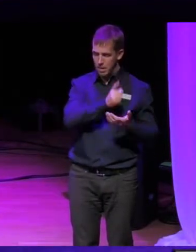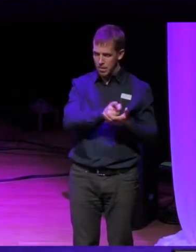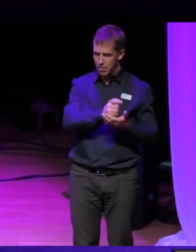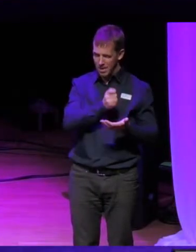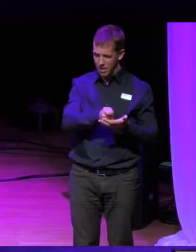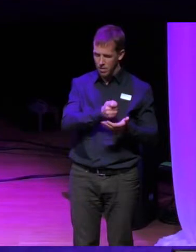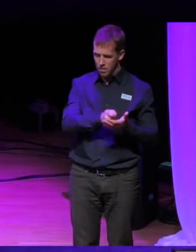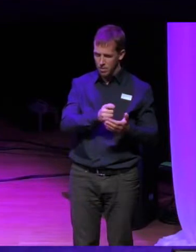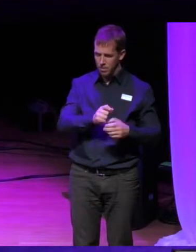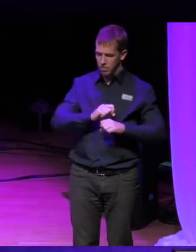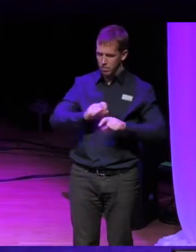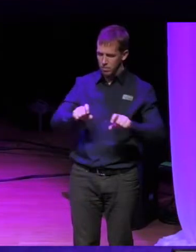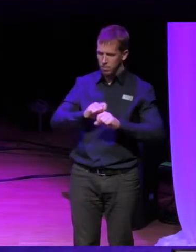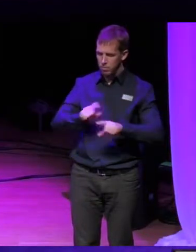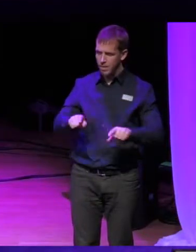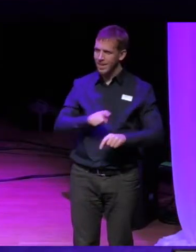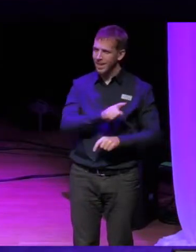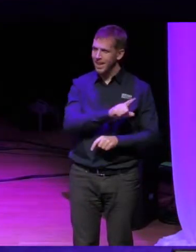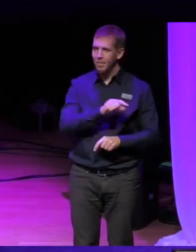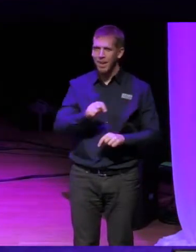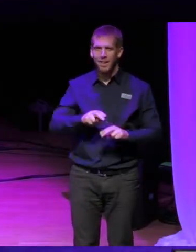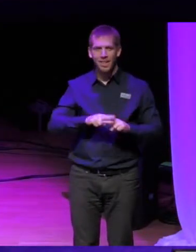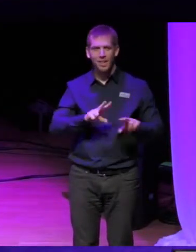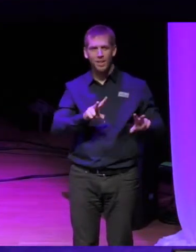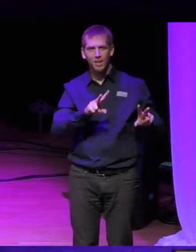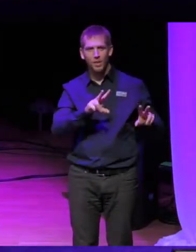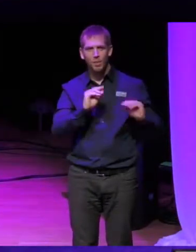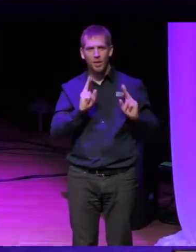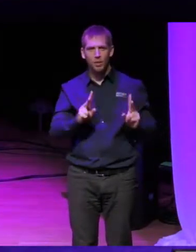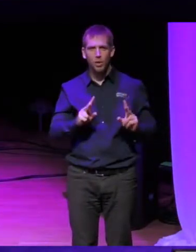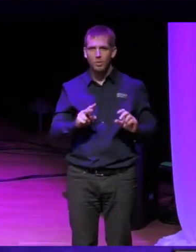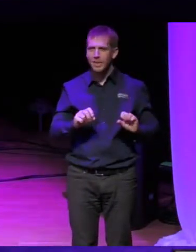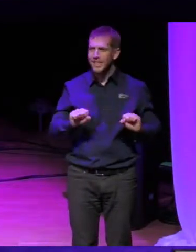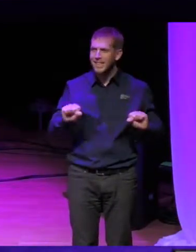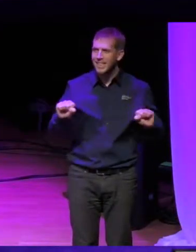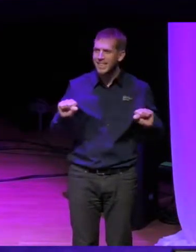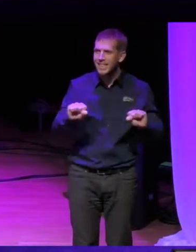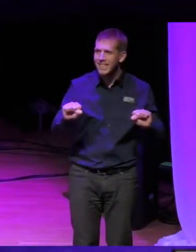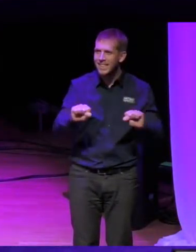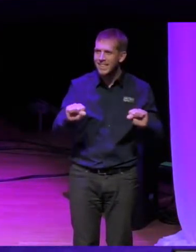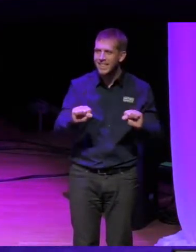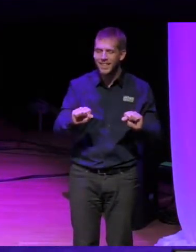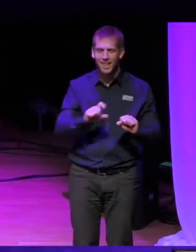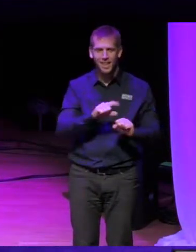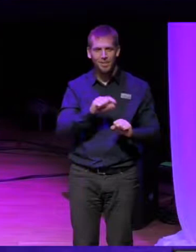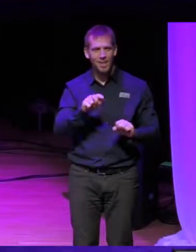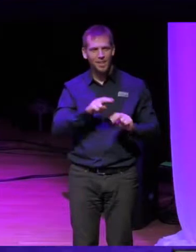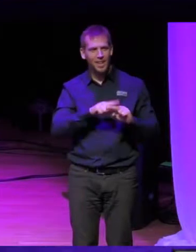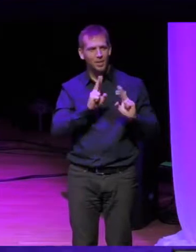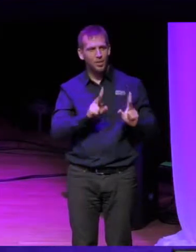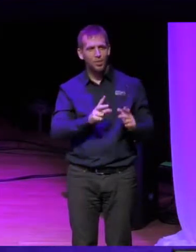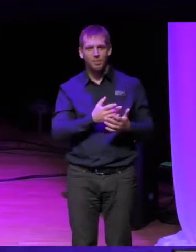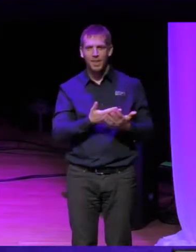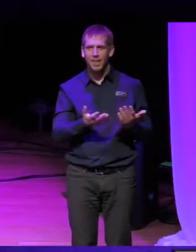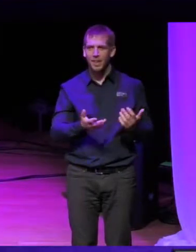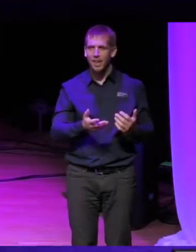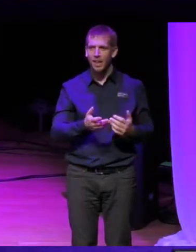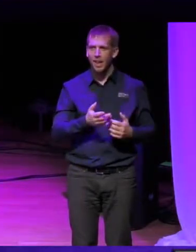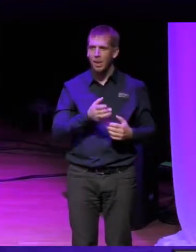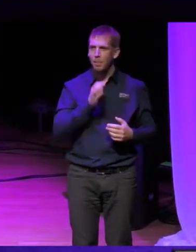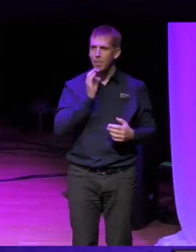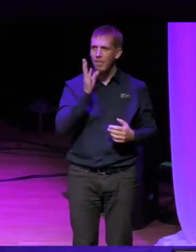way in urgency, in a way that they're very, seems to not be completely well written or